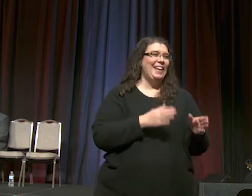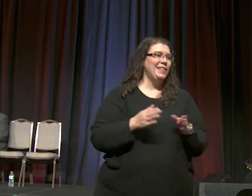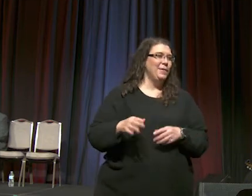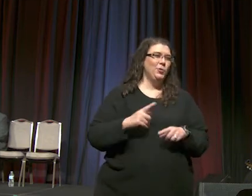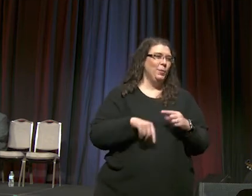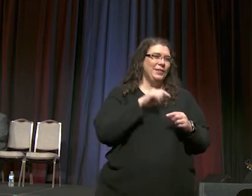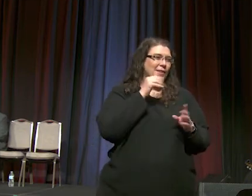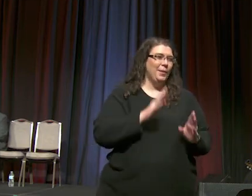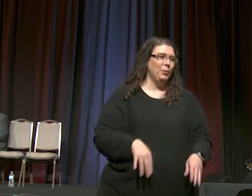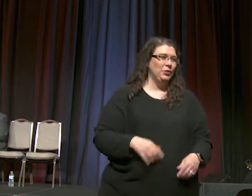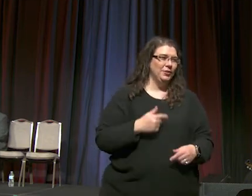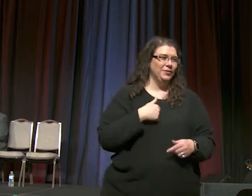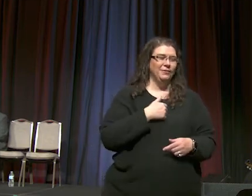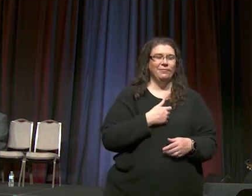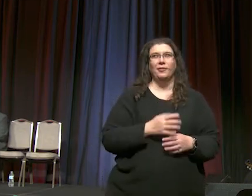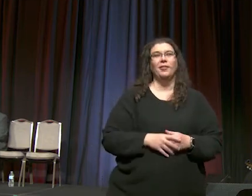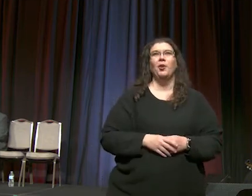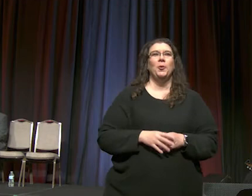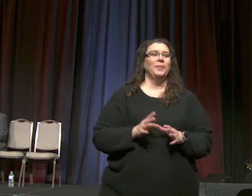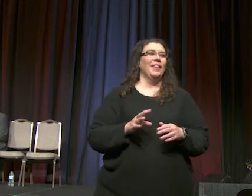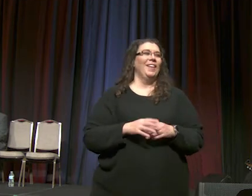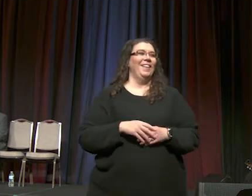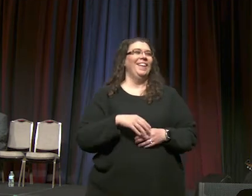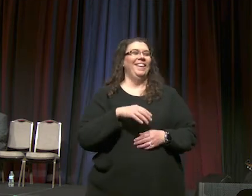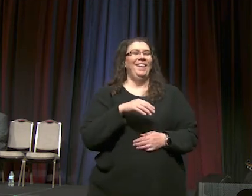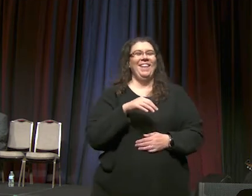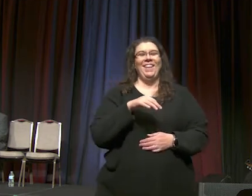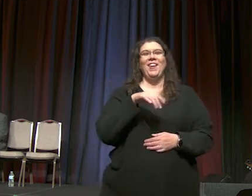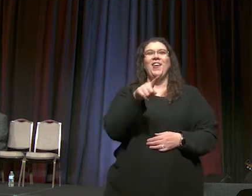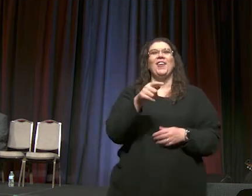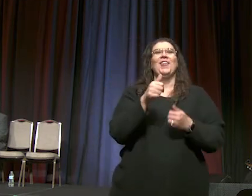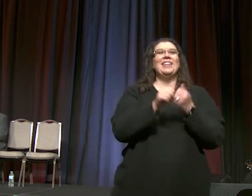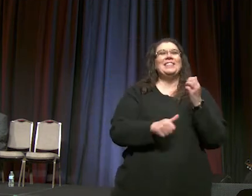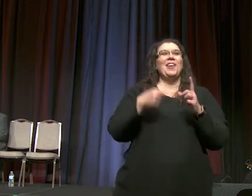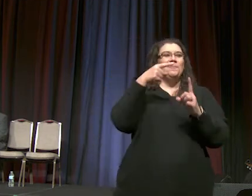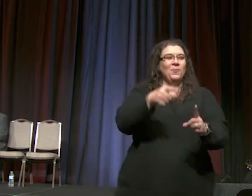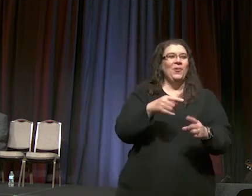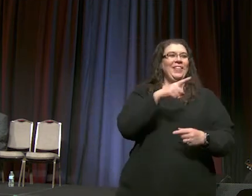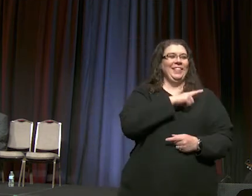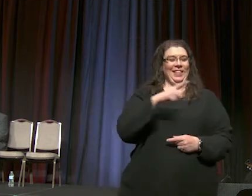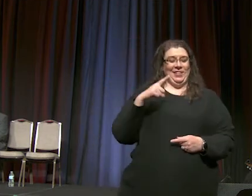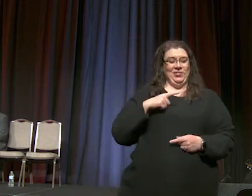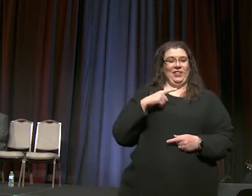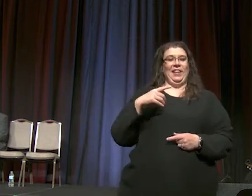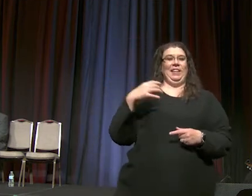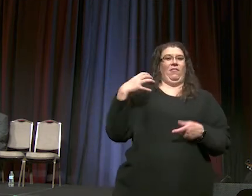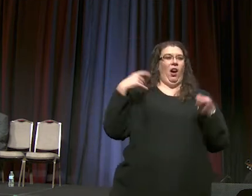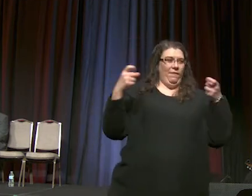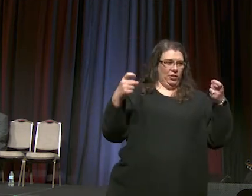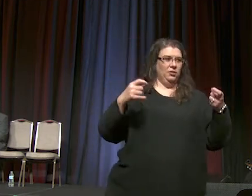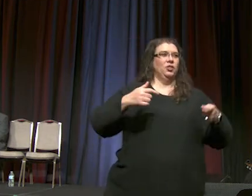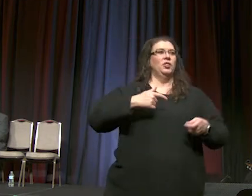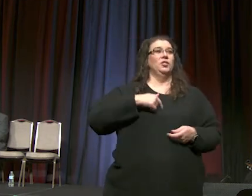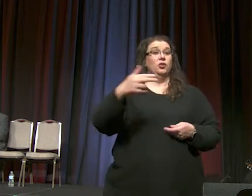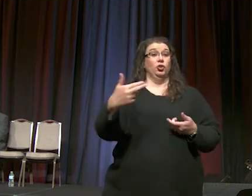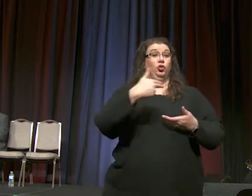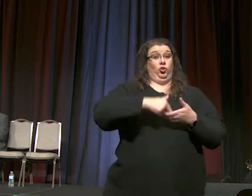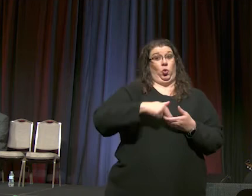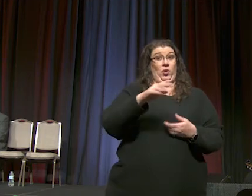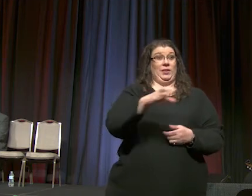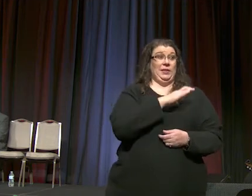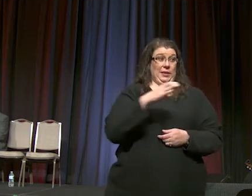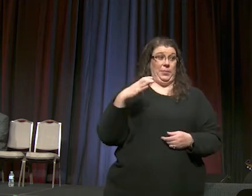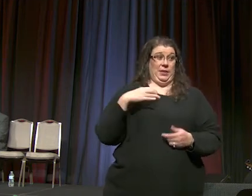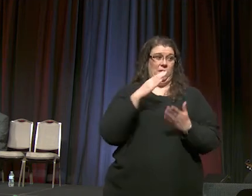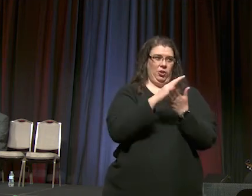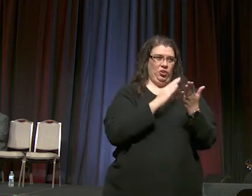So at some point, the legislative committee officers, the chair of the committee, joins the Committee on Agenda and